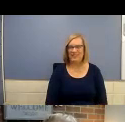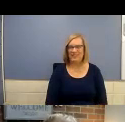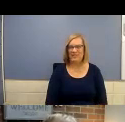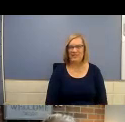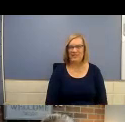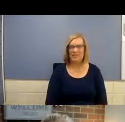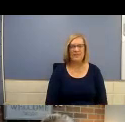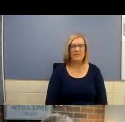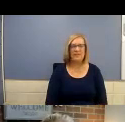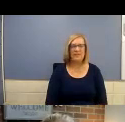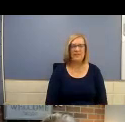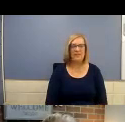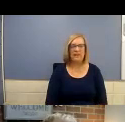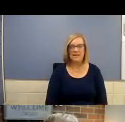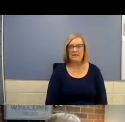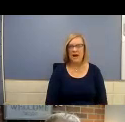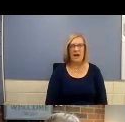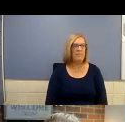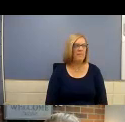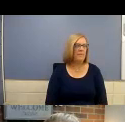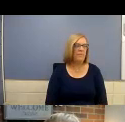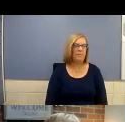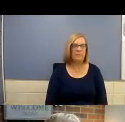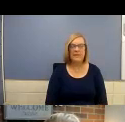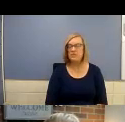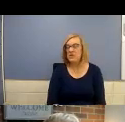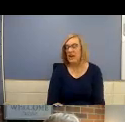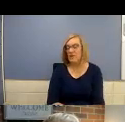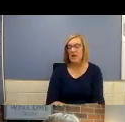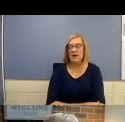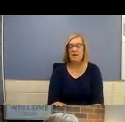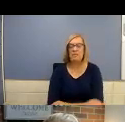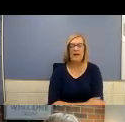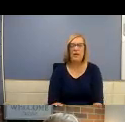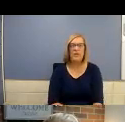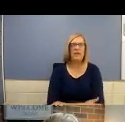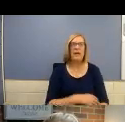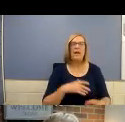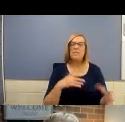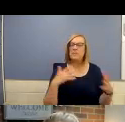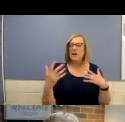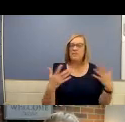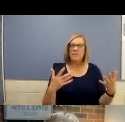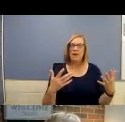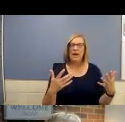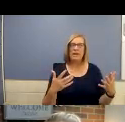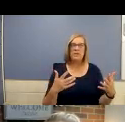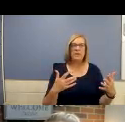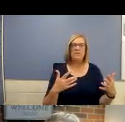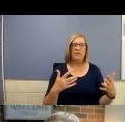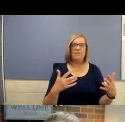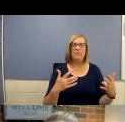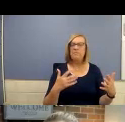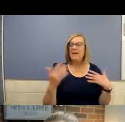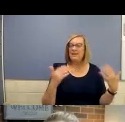come up after the session today. Yes, please reach out. I know that people come at